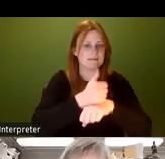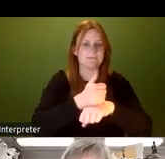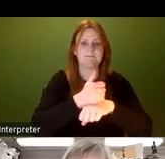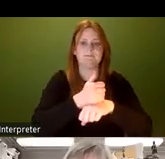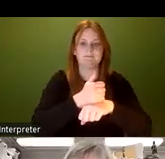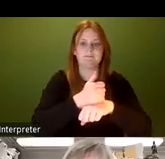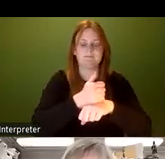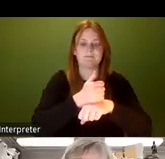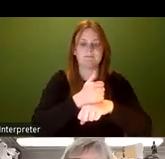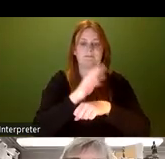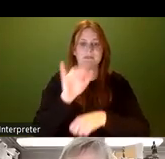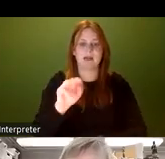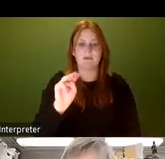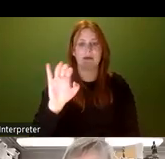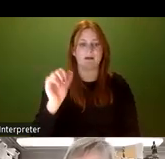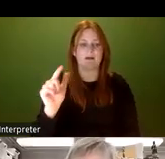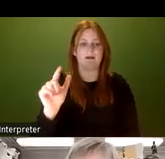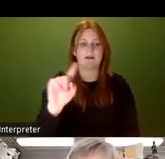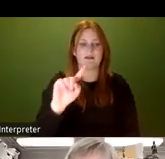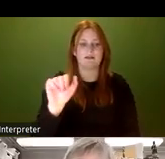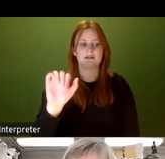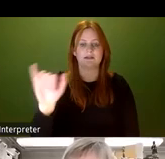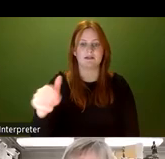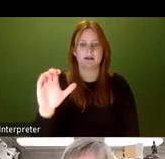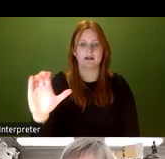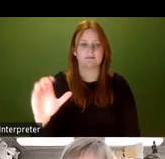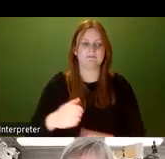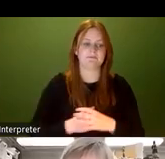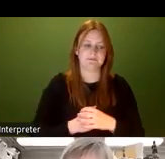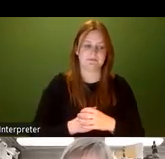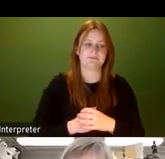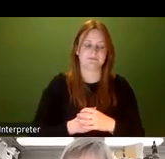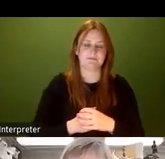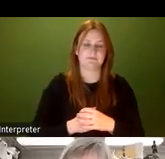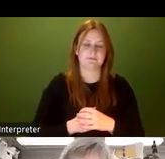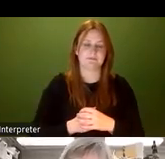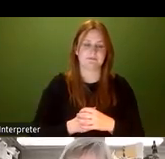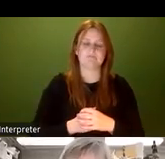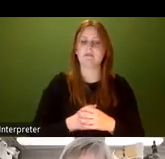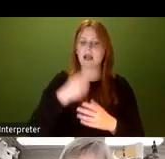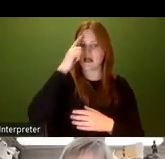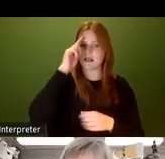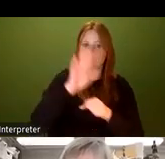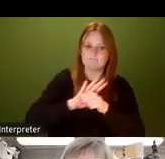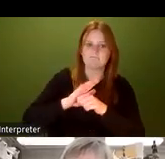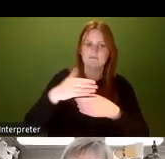by Michael Zayich. And I think the space is